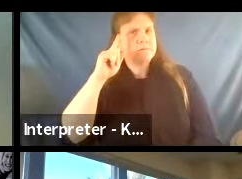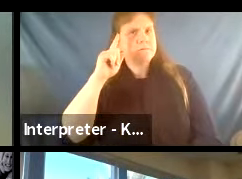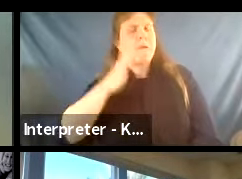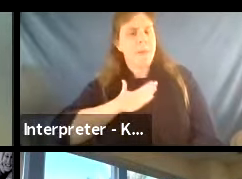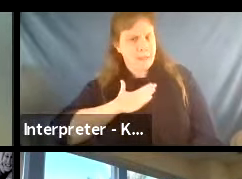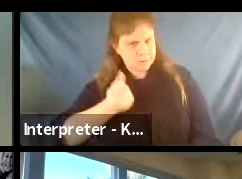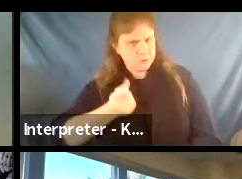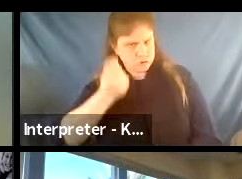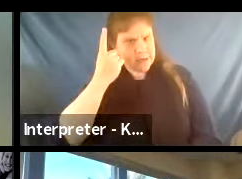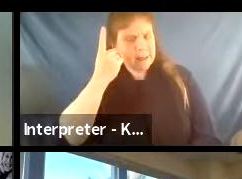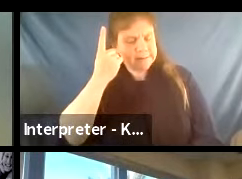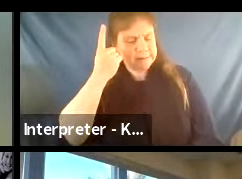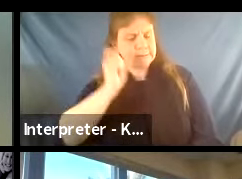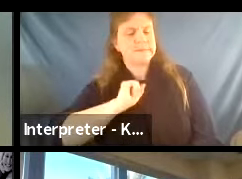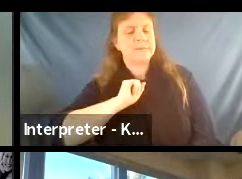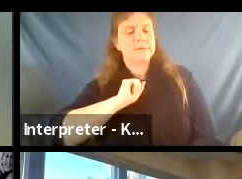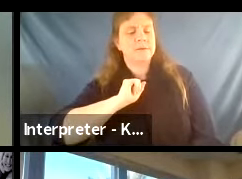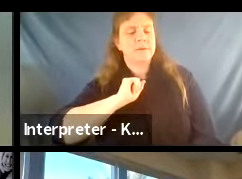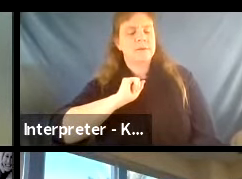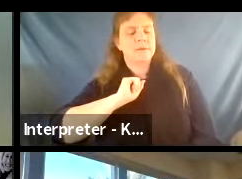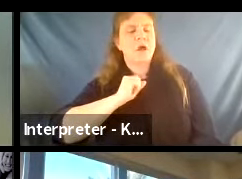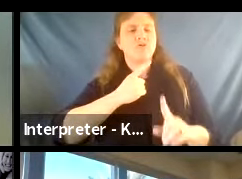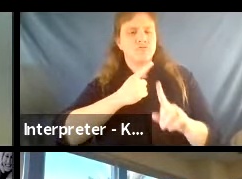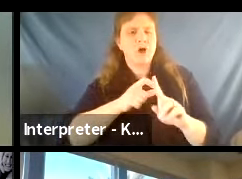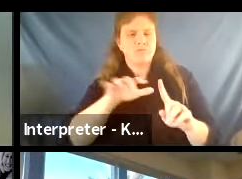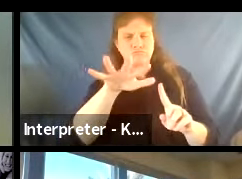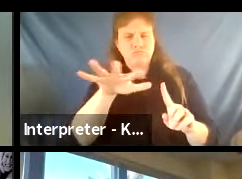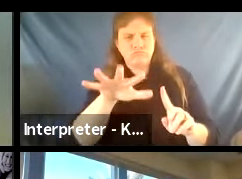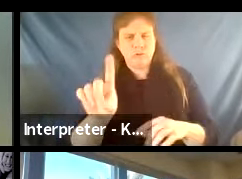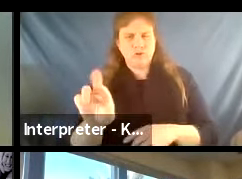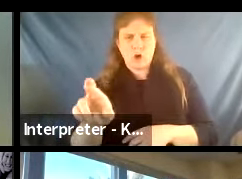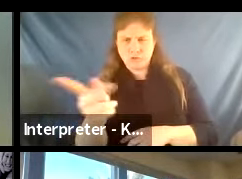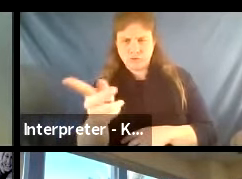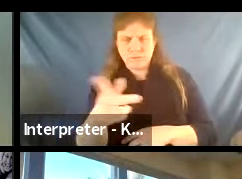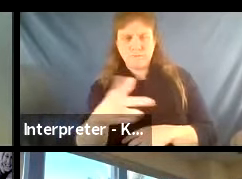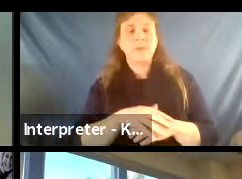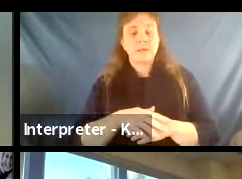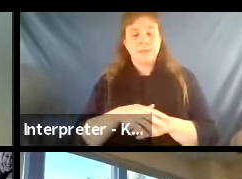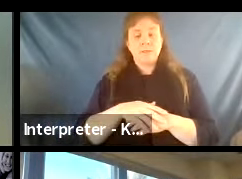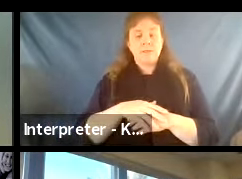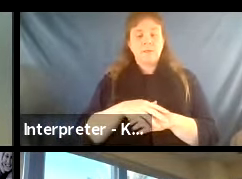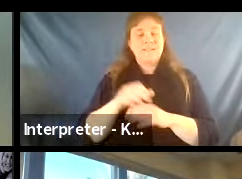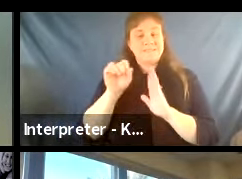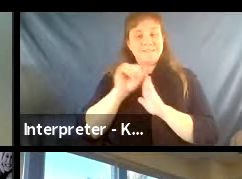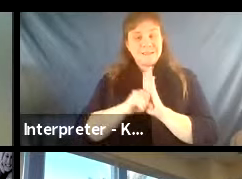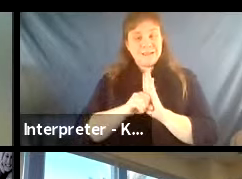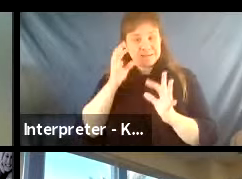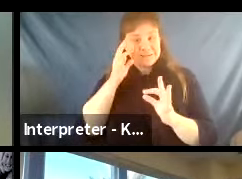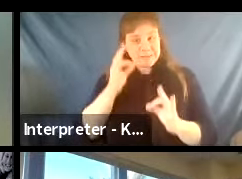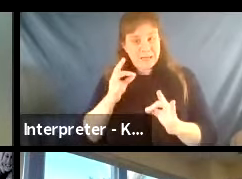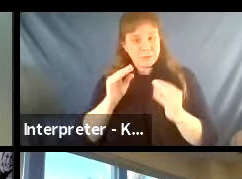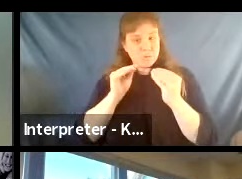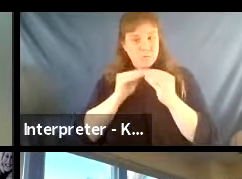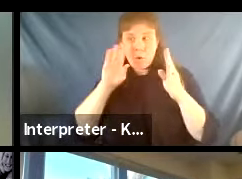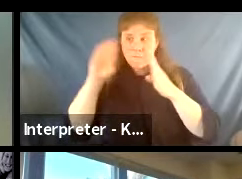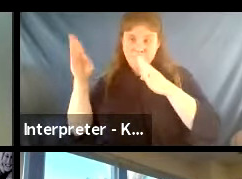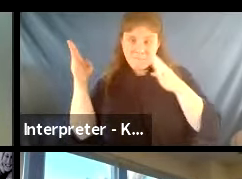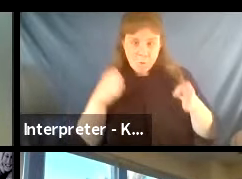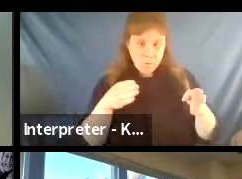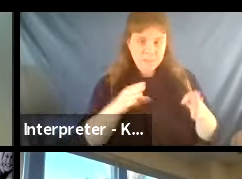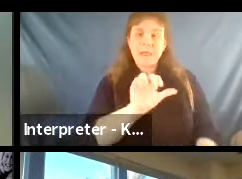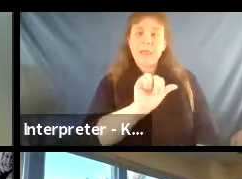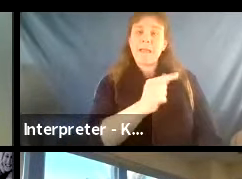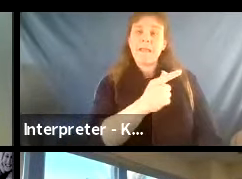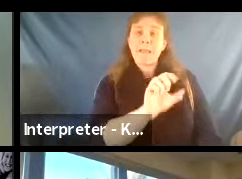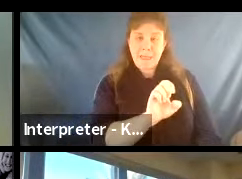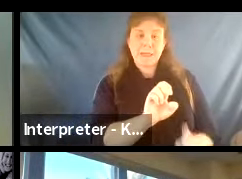also implied this, is that the state has decided to take an age-based approach to focus on, once you get